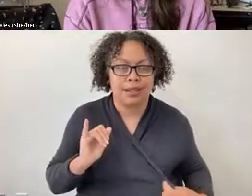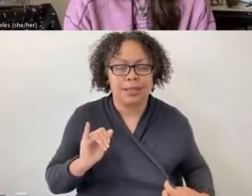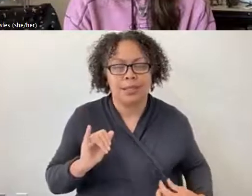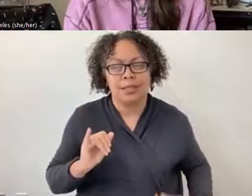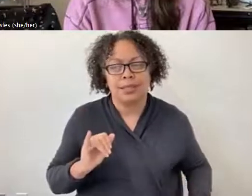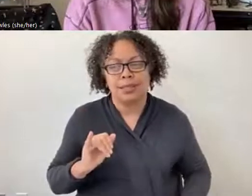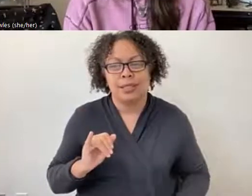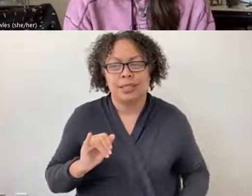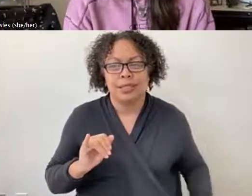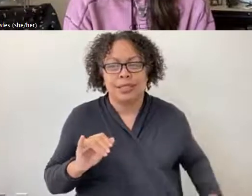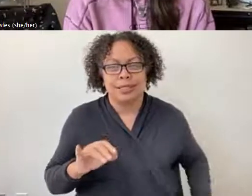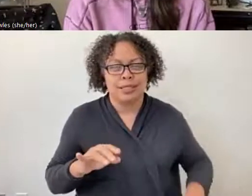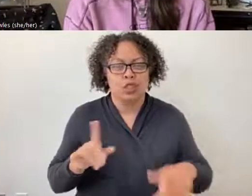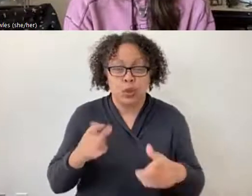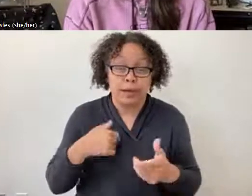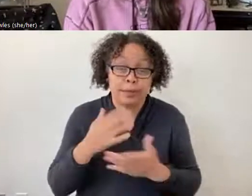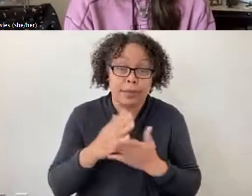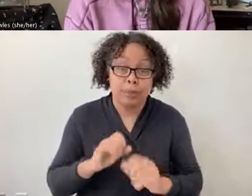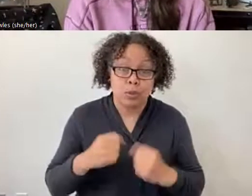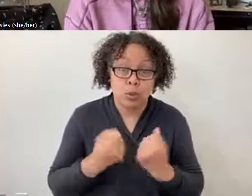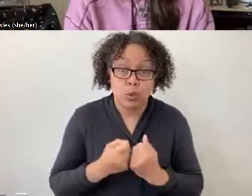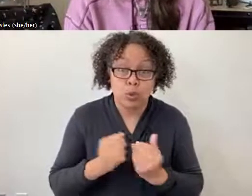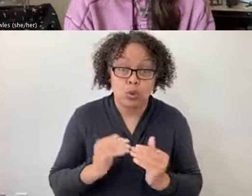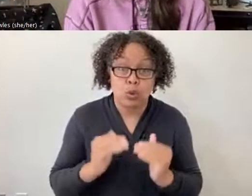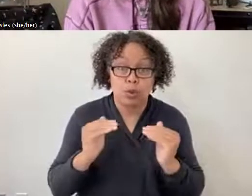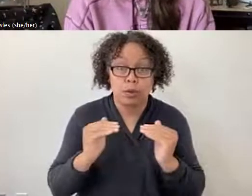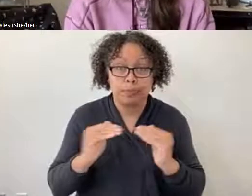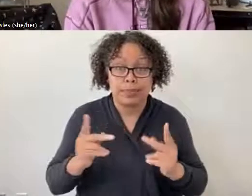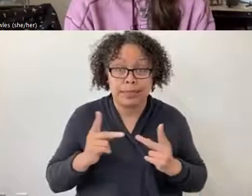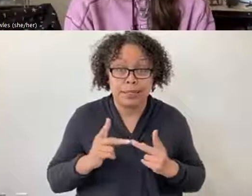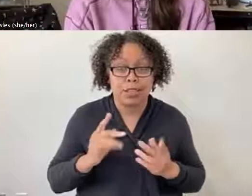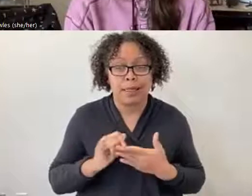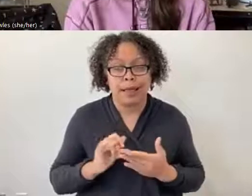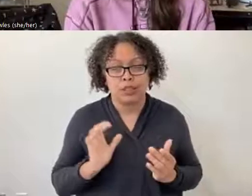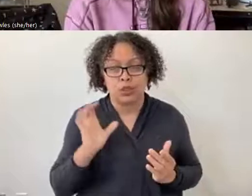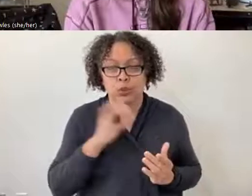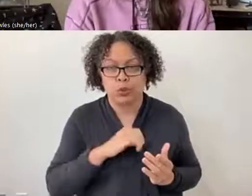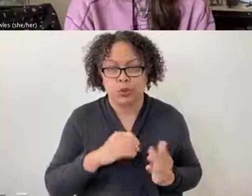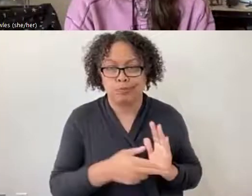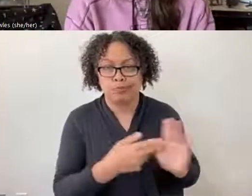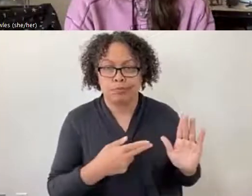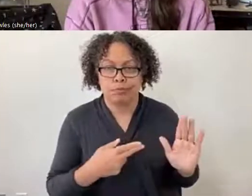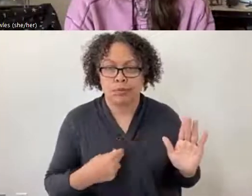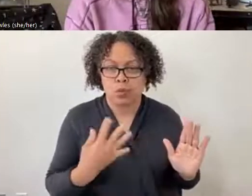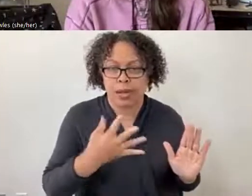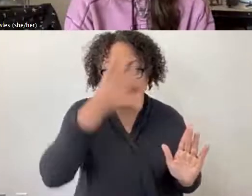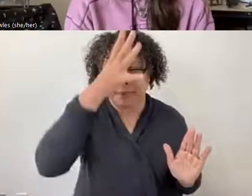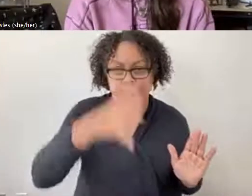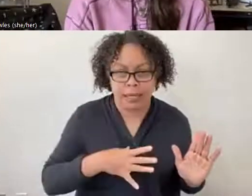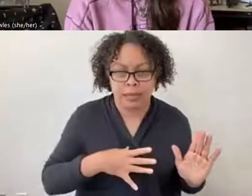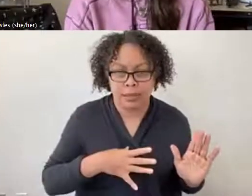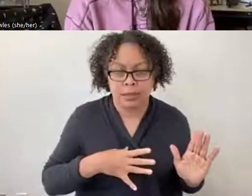a sort of a social position that is kind of coded as male and white, interacting with a social position that